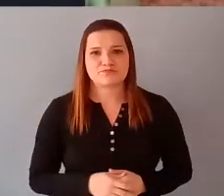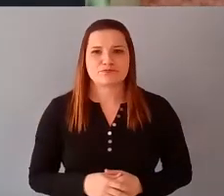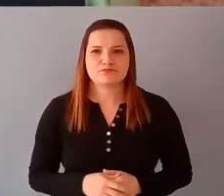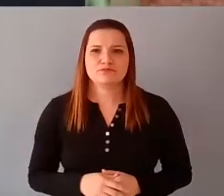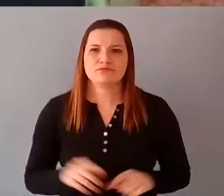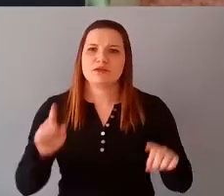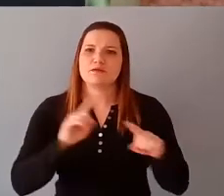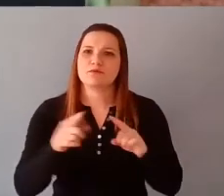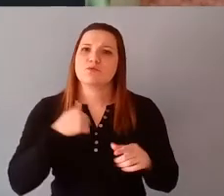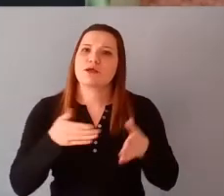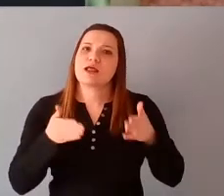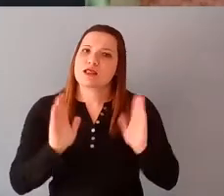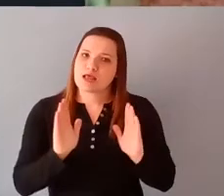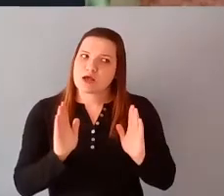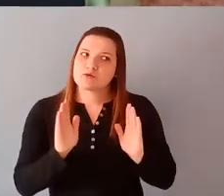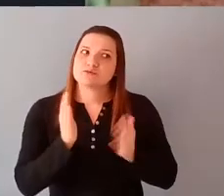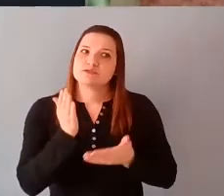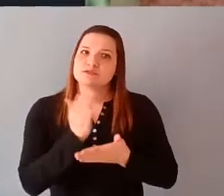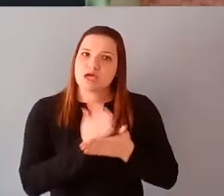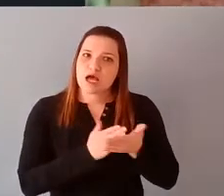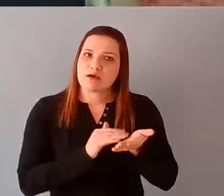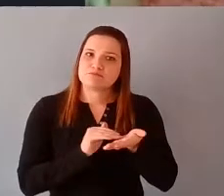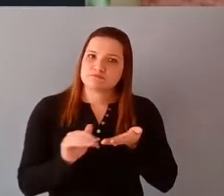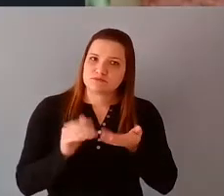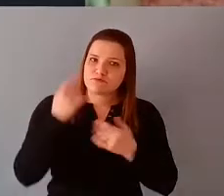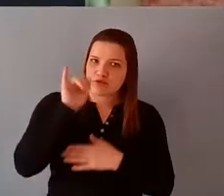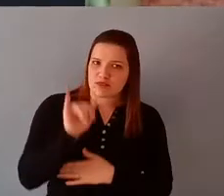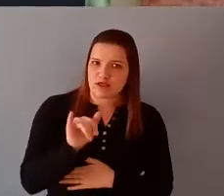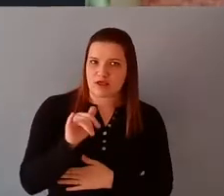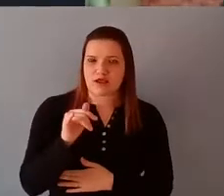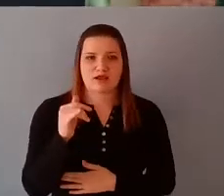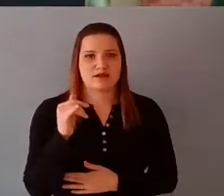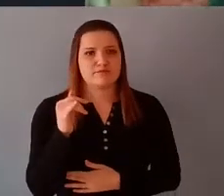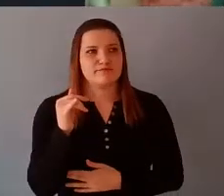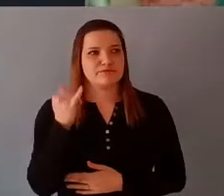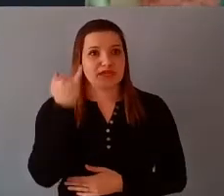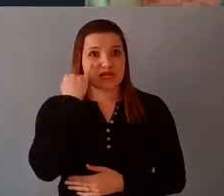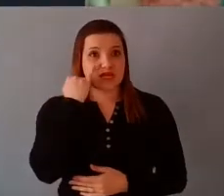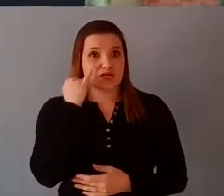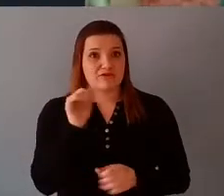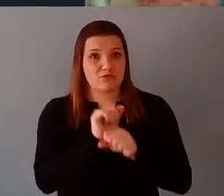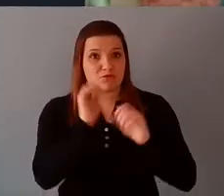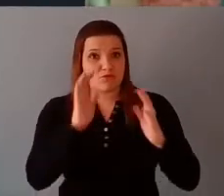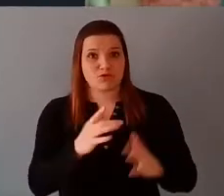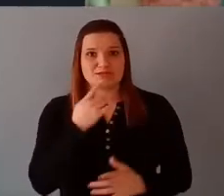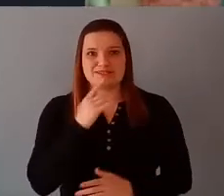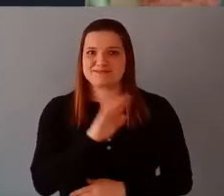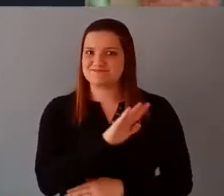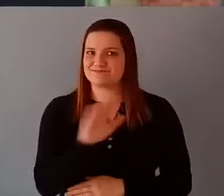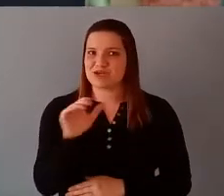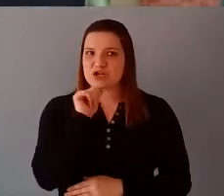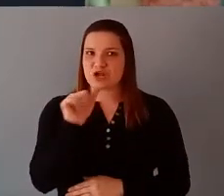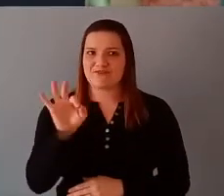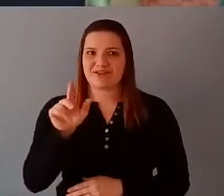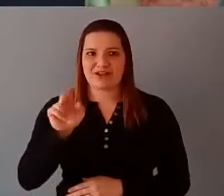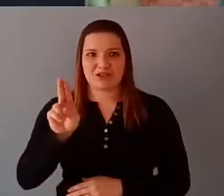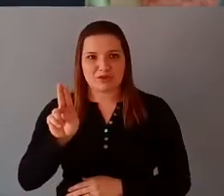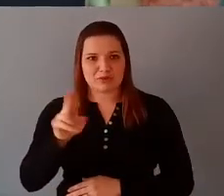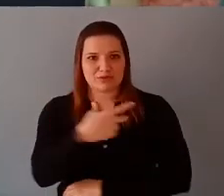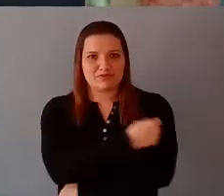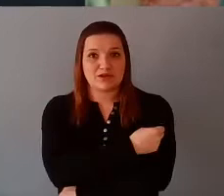allow exceptions to that. And when an employee chooses not to get a flu vaccine, they actually are required to wear a